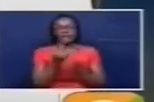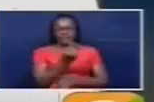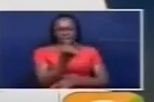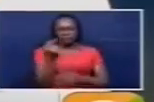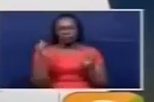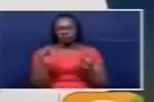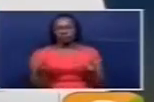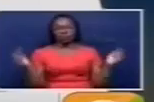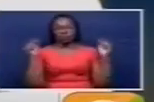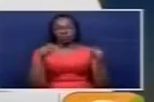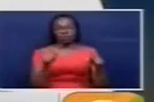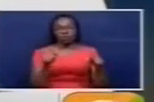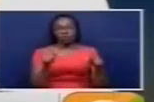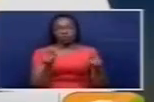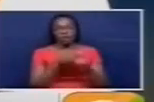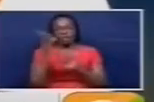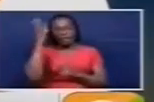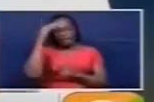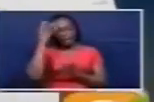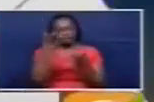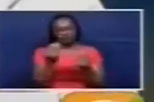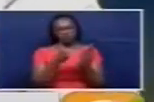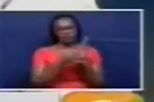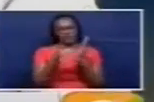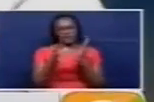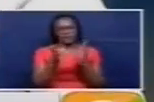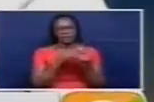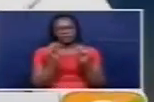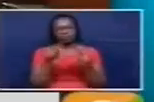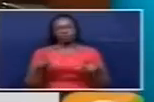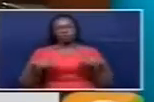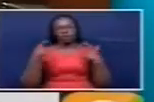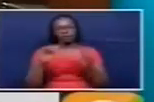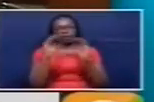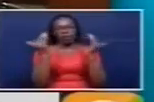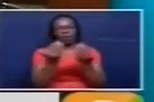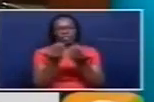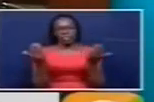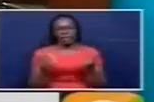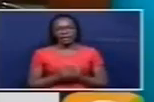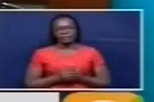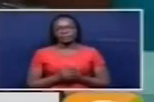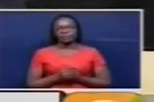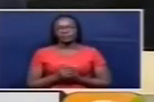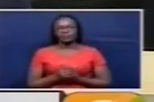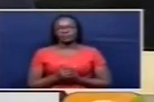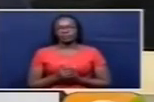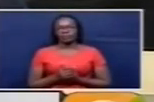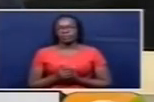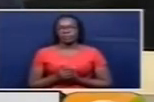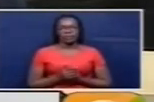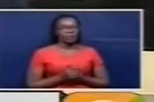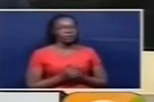write your CV, learn soft skills to be able to, for you to be able to survive out here in the world. Right, and Babu, the same to you. A lot of people, a lot of critics say that